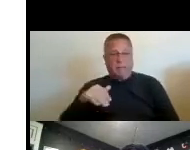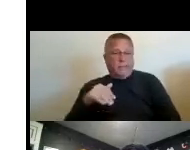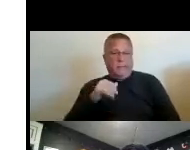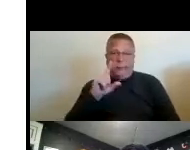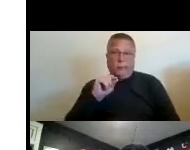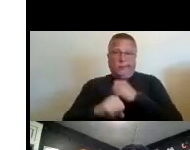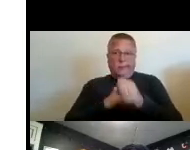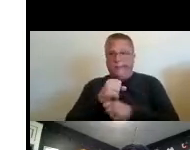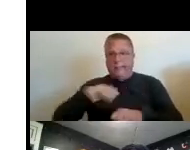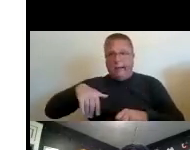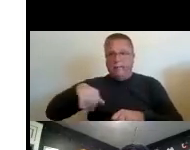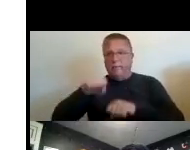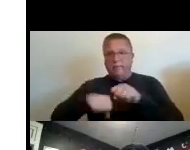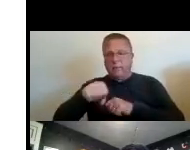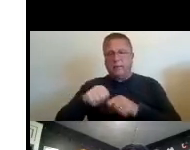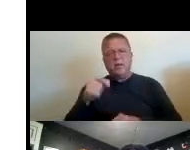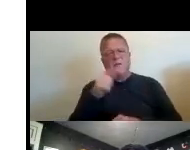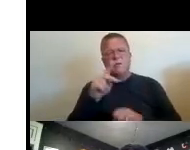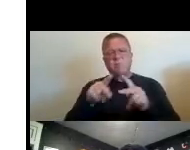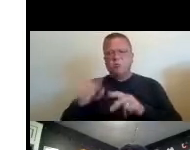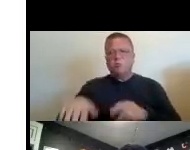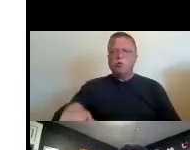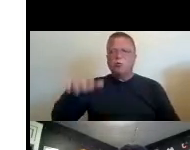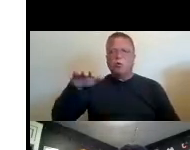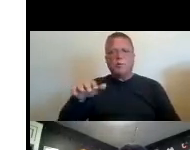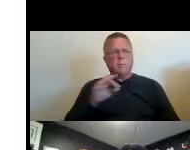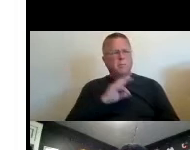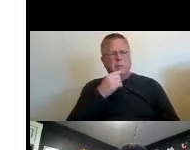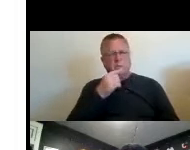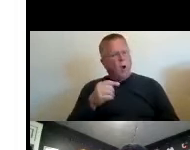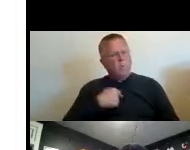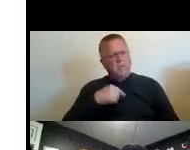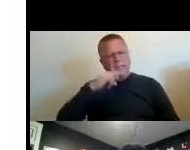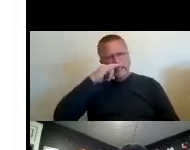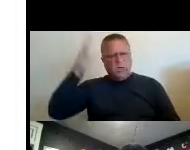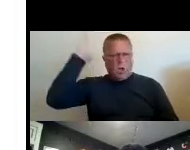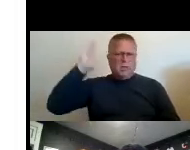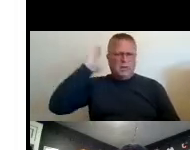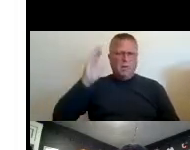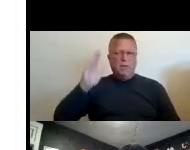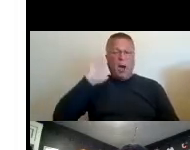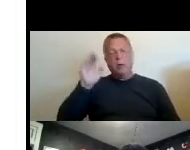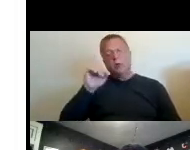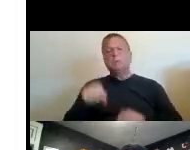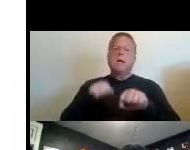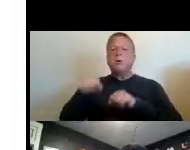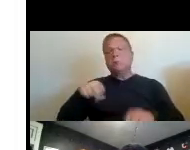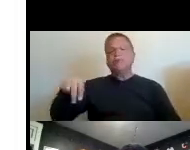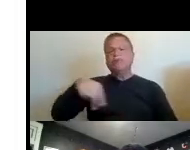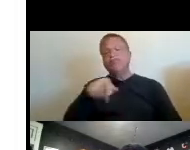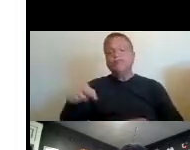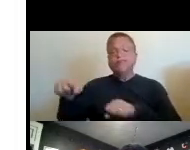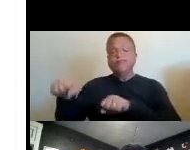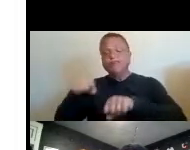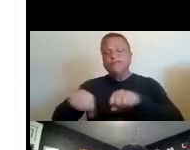folks who grew up in the city of Pittsburgh and said, when I was a kid, I used to bike around on the streets of Oakland, but I wouldn't do it today. Those are the folks that we want to